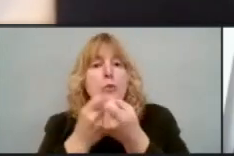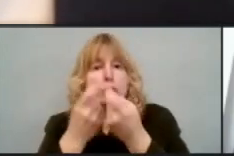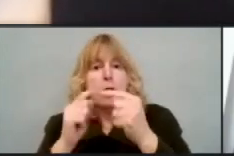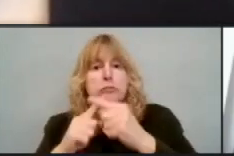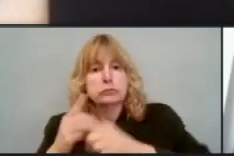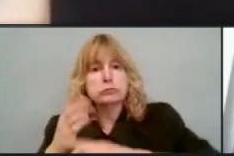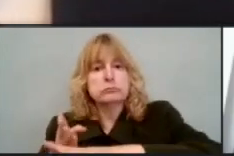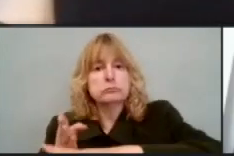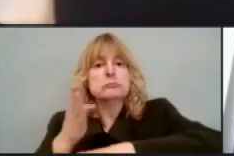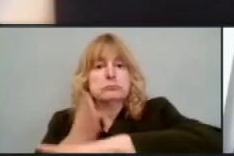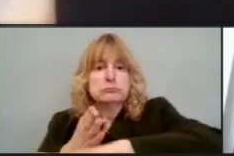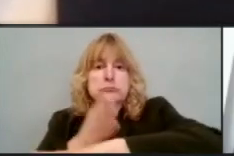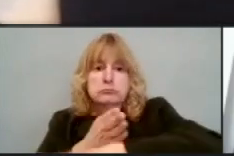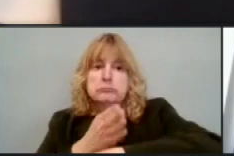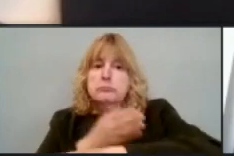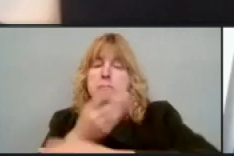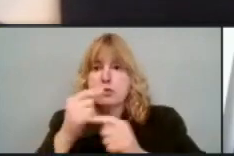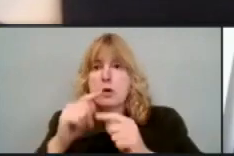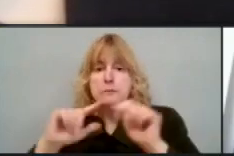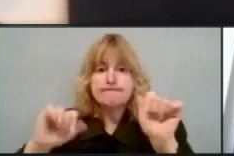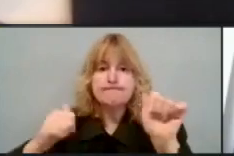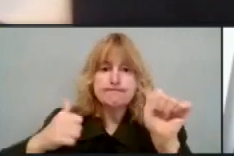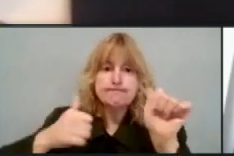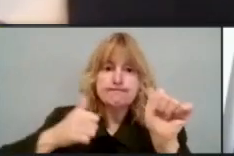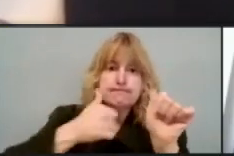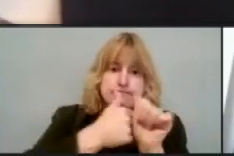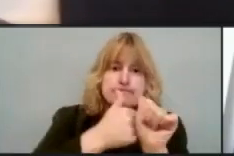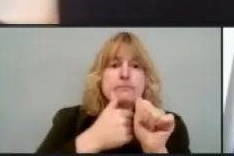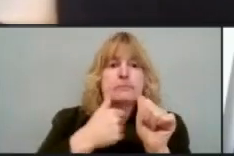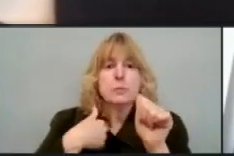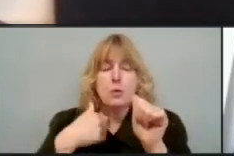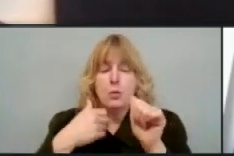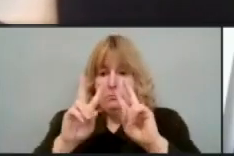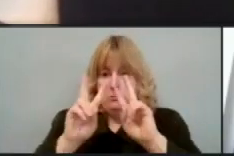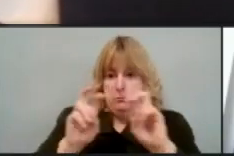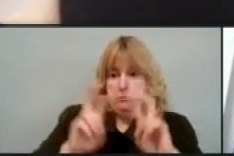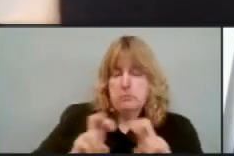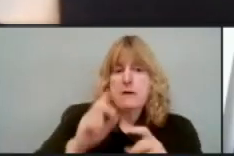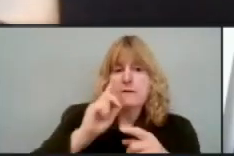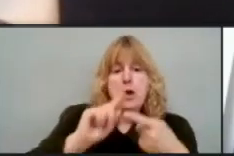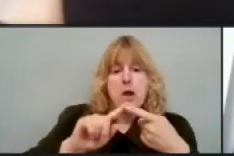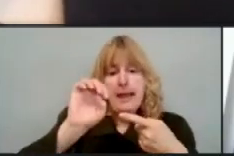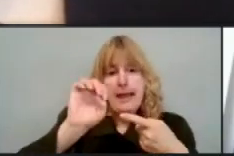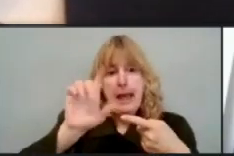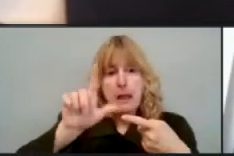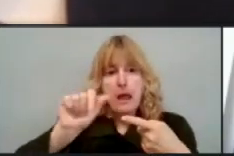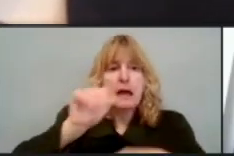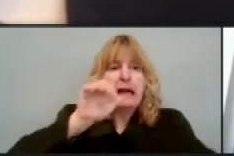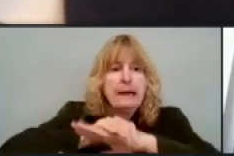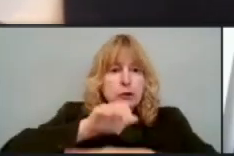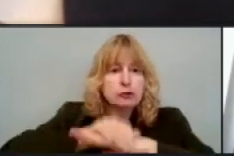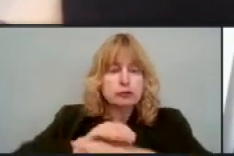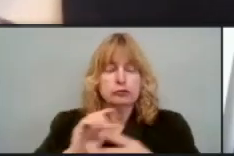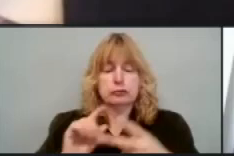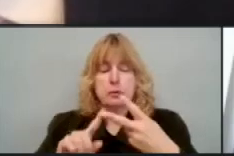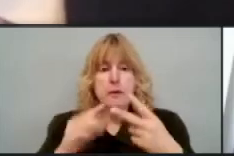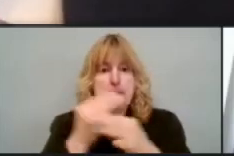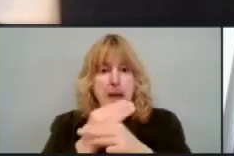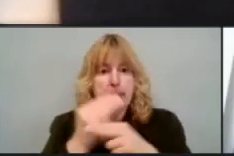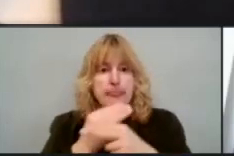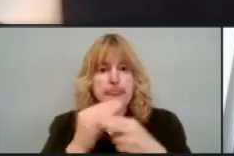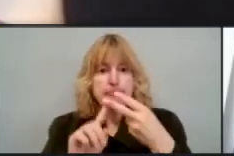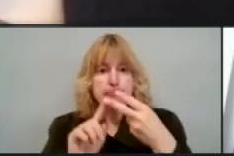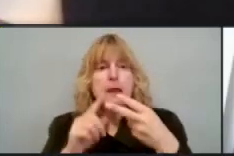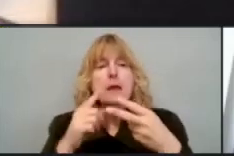pre-assessment to determine what are those standards that are going to be taught within that unit and how much of a